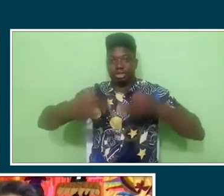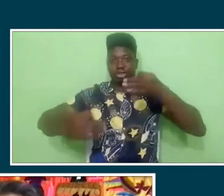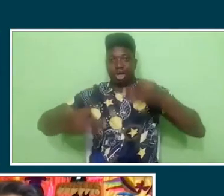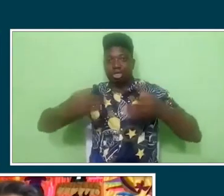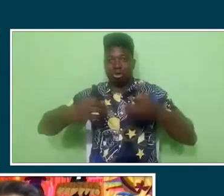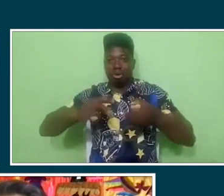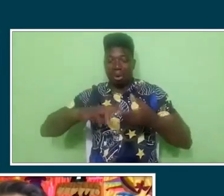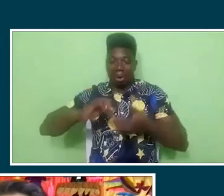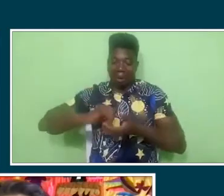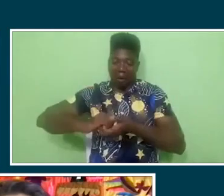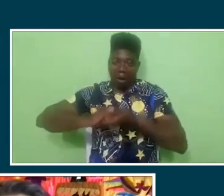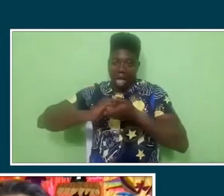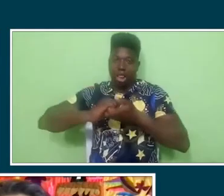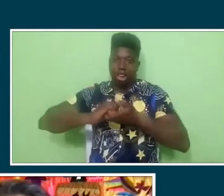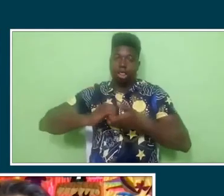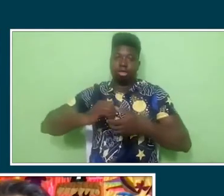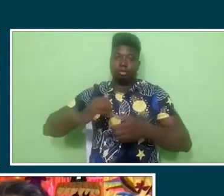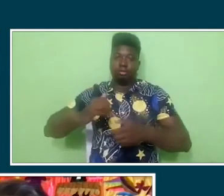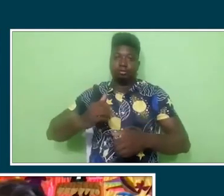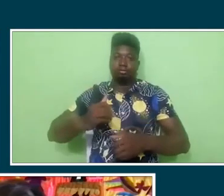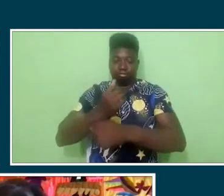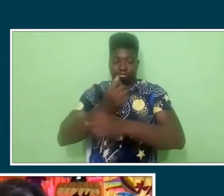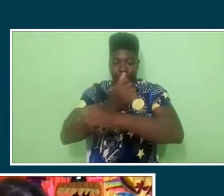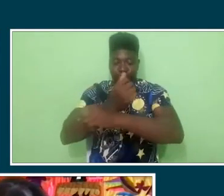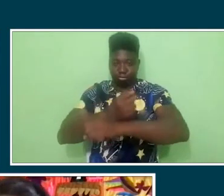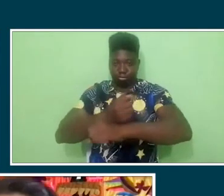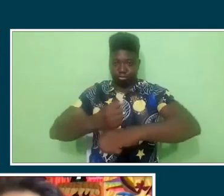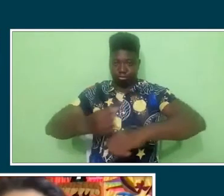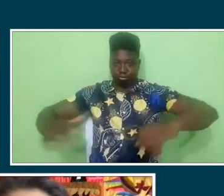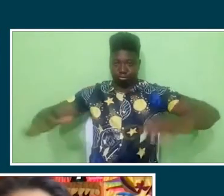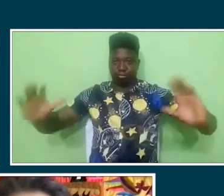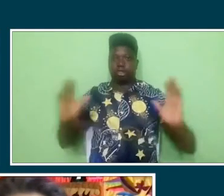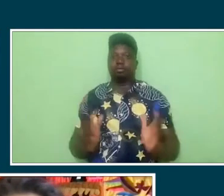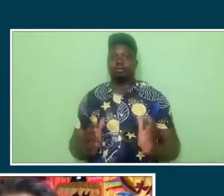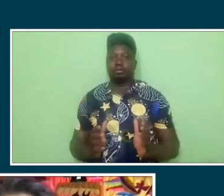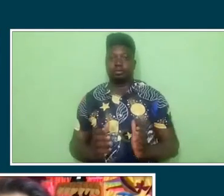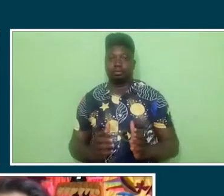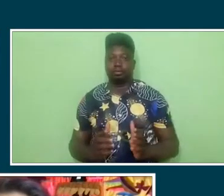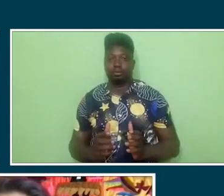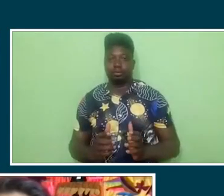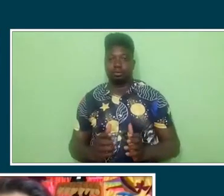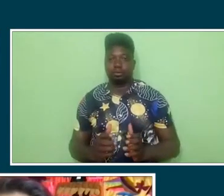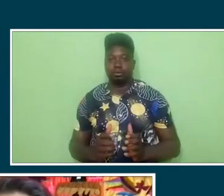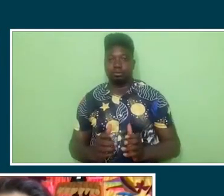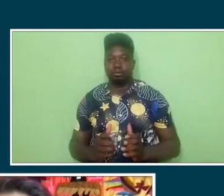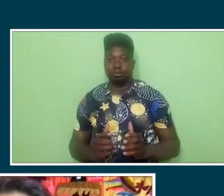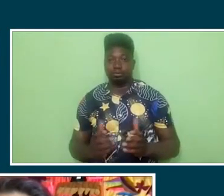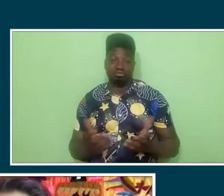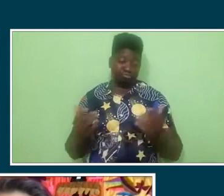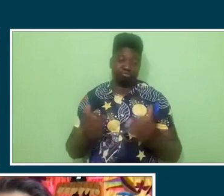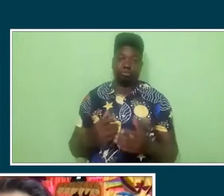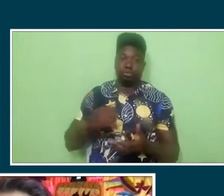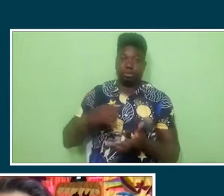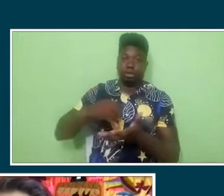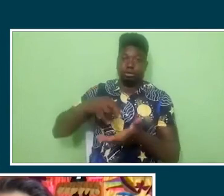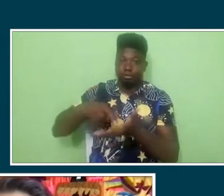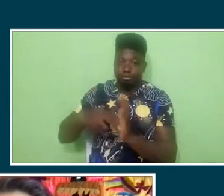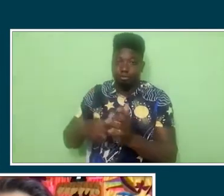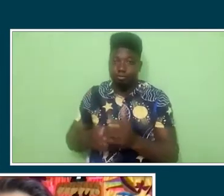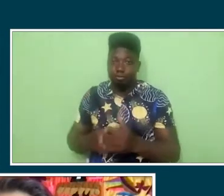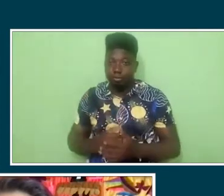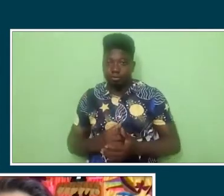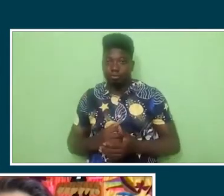Can you just unravel that for us? Yeah, I mean, I've been relying on